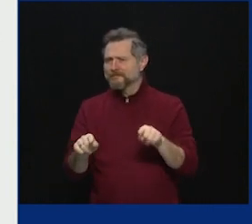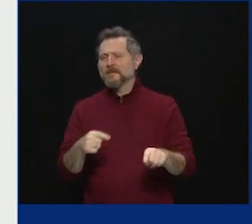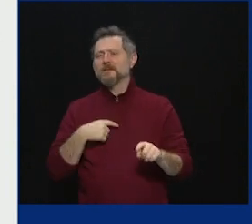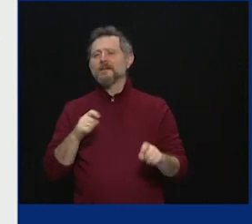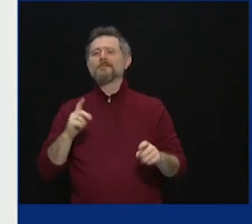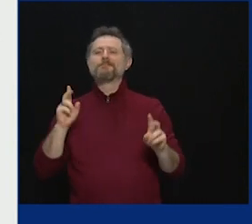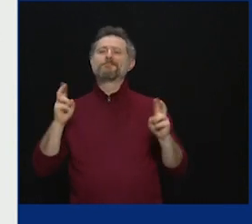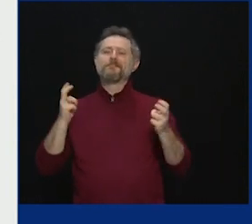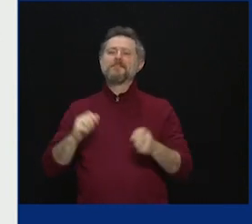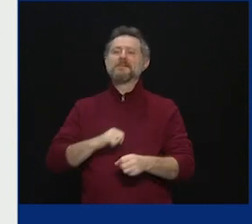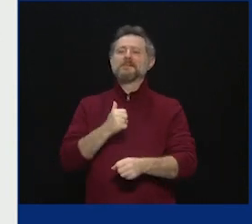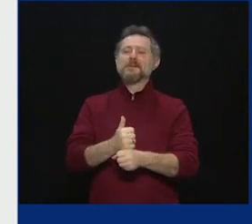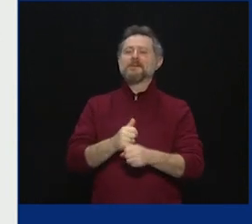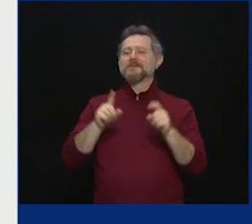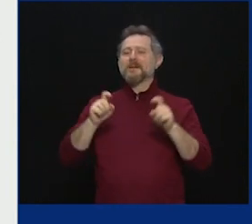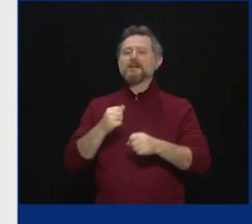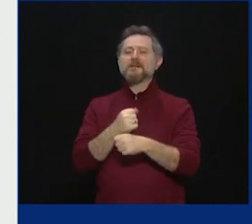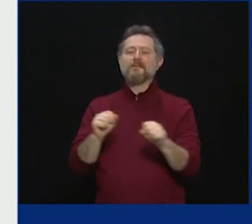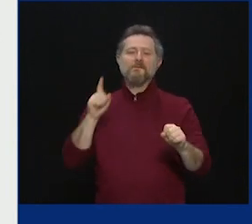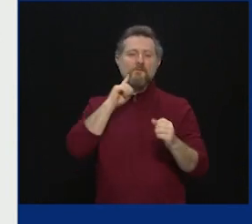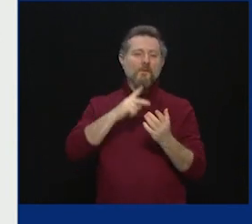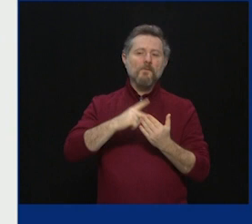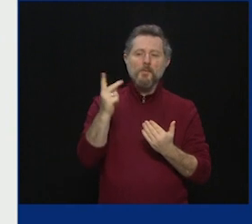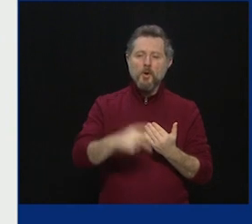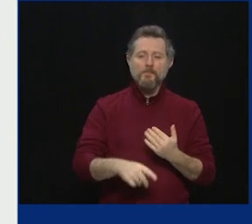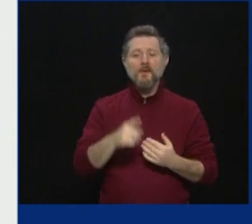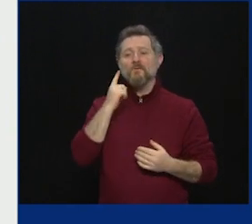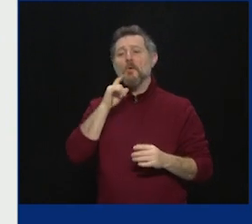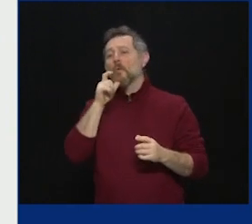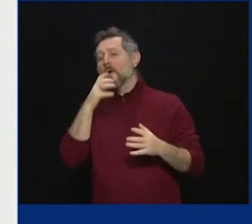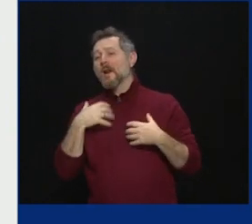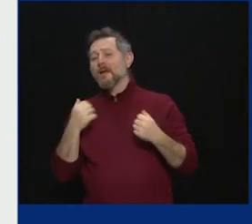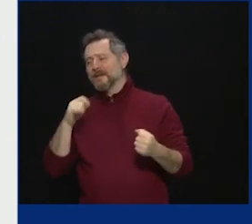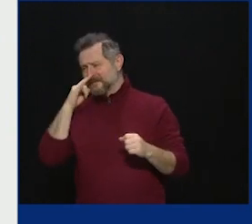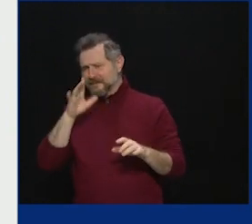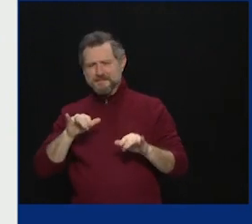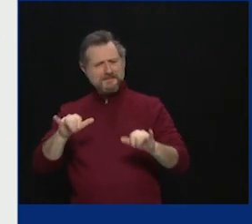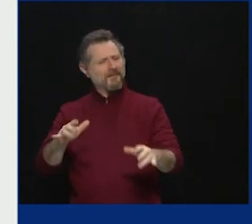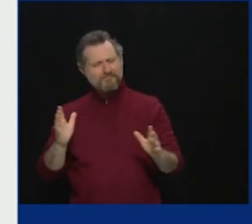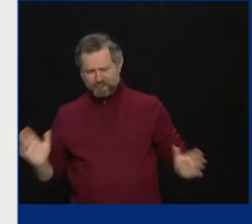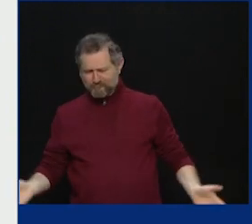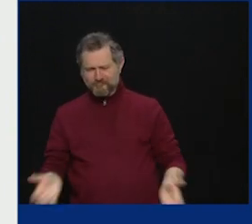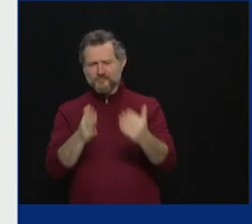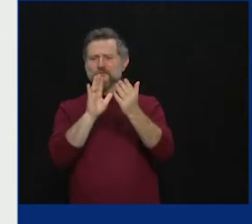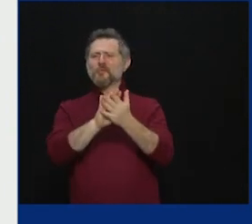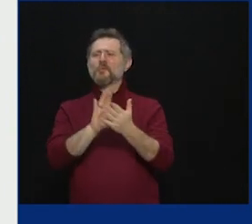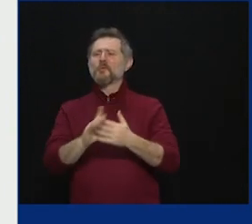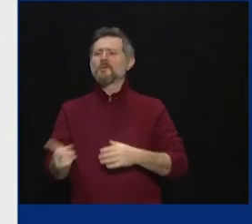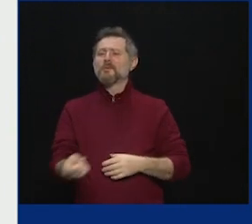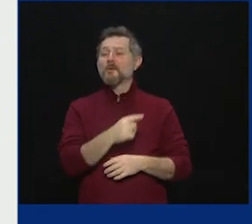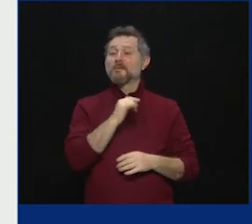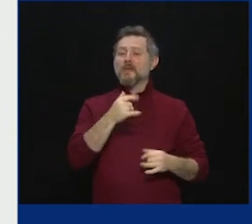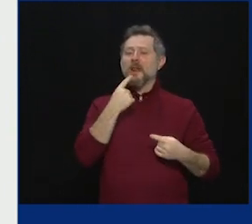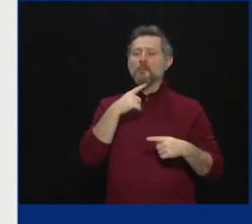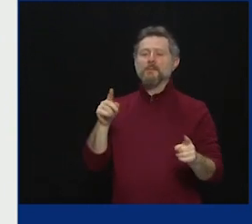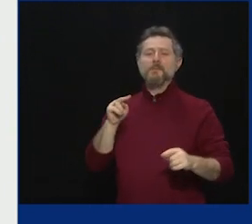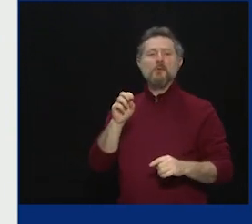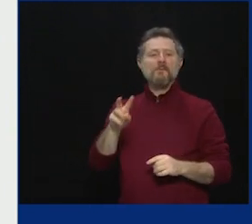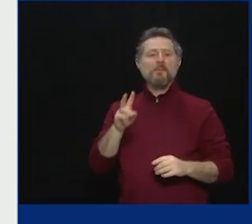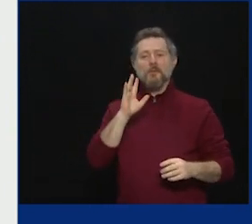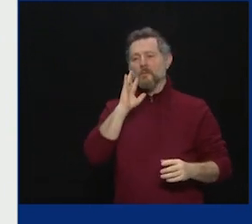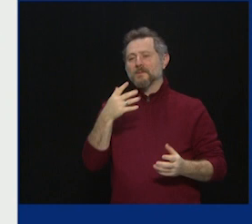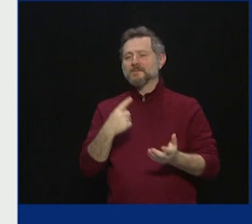program, which is all about keeping the healthy kids in school. We announced that in November, but this is something I'll be mentioning, we'll be talking about even